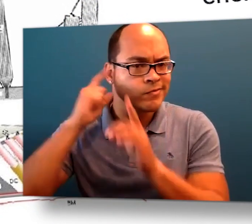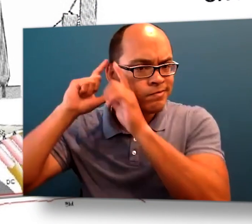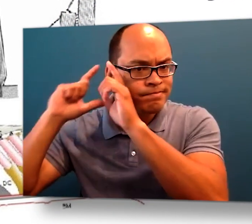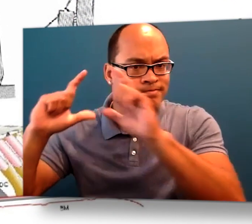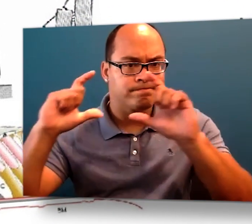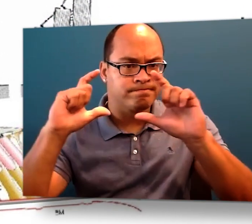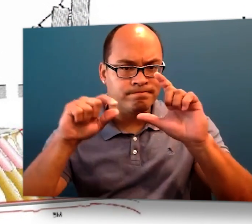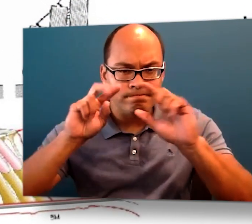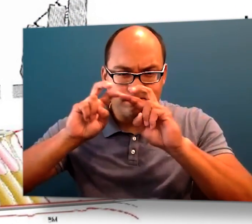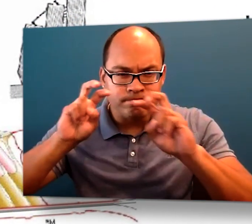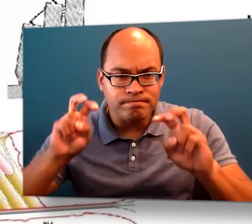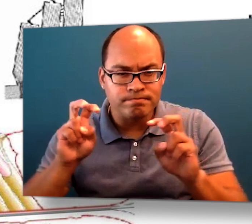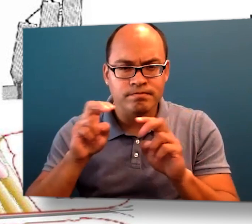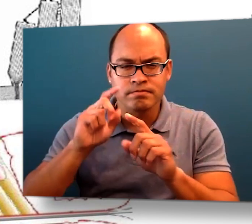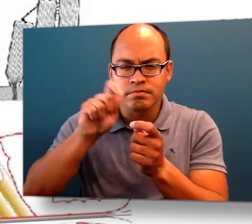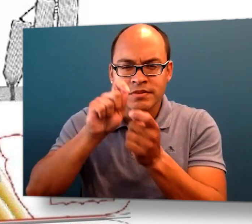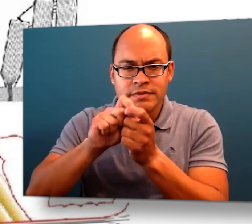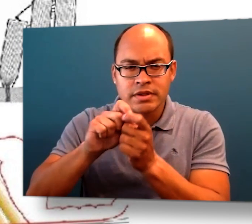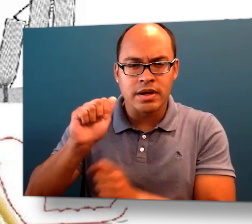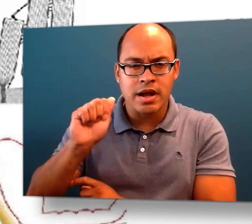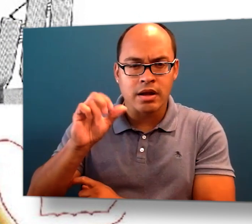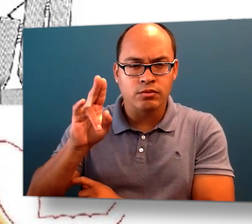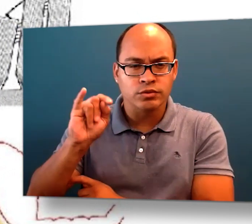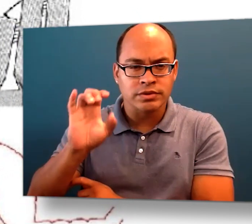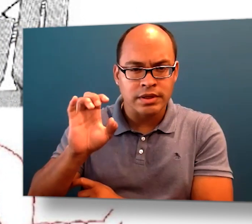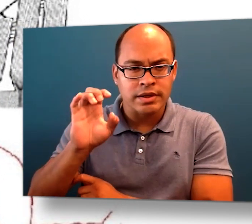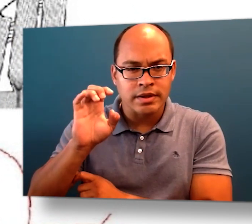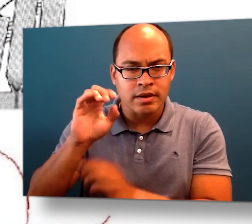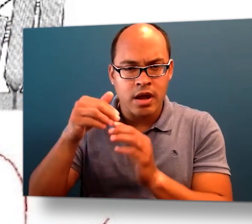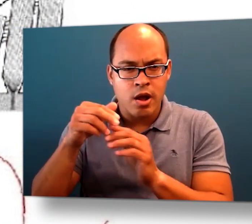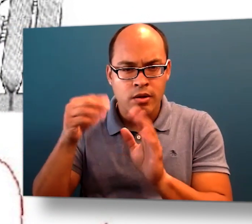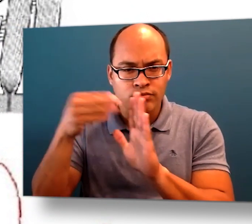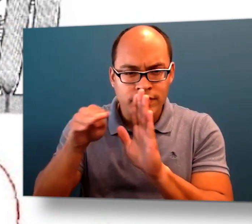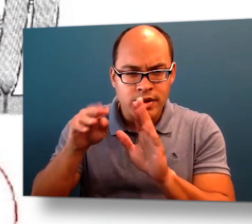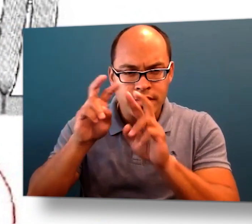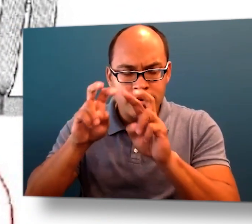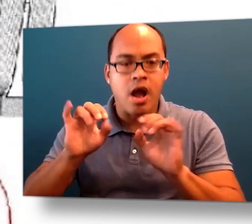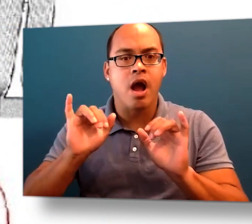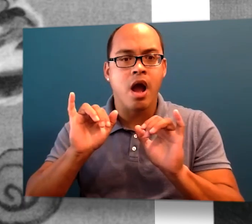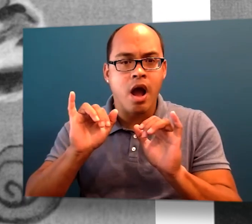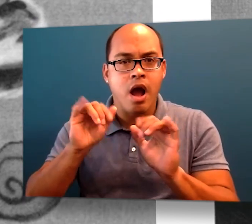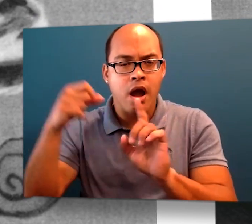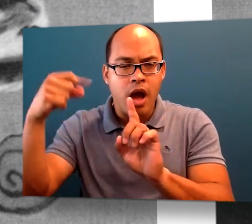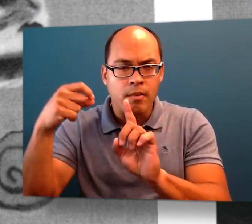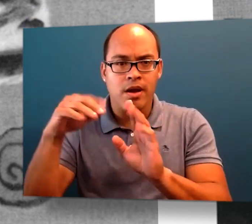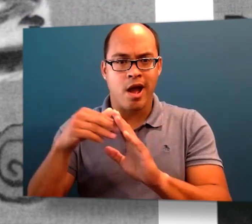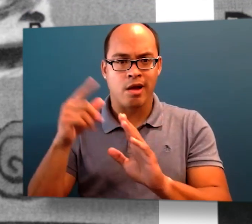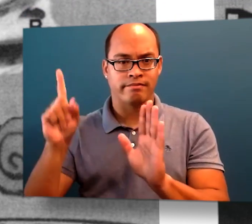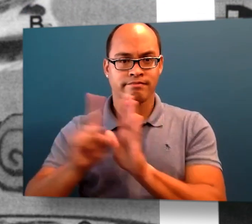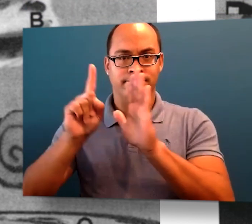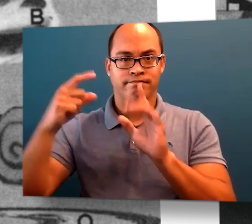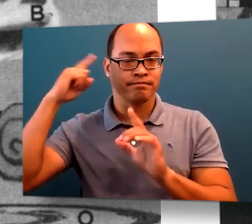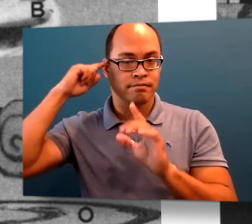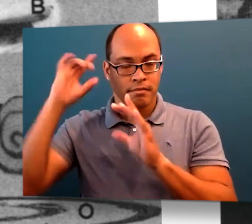discovered otoacoustic emissions, the sound waves that elicit from the cochlea in response to a hearing stimulus. And